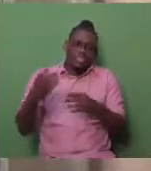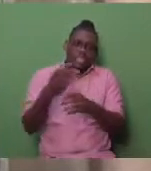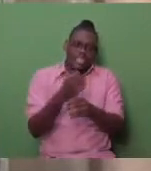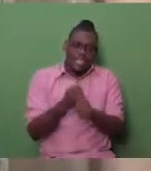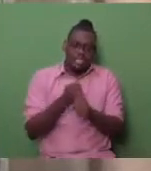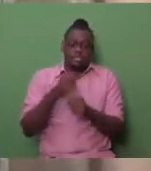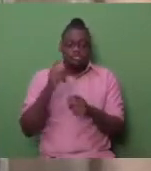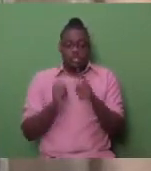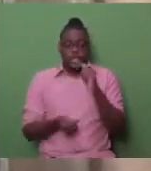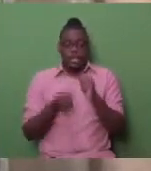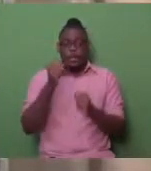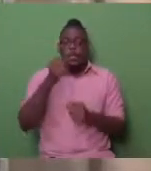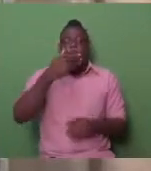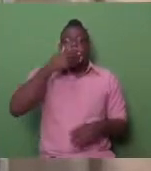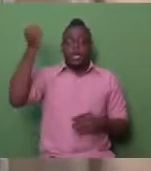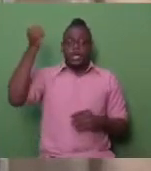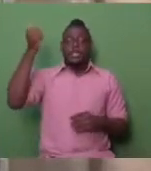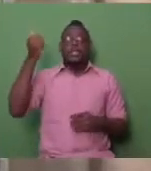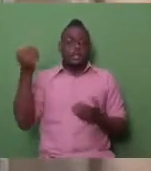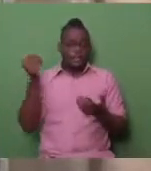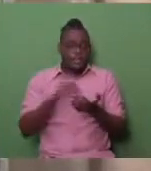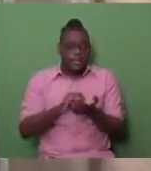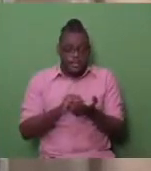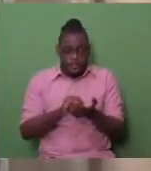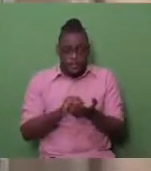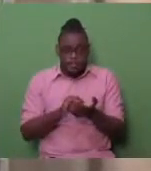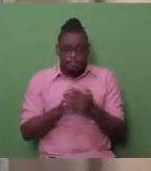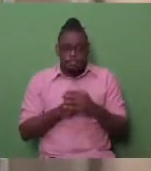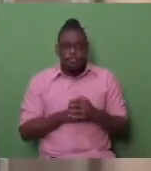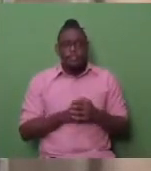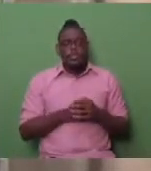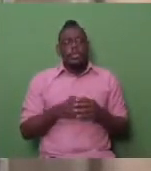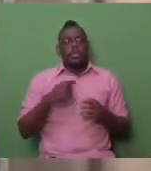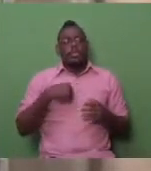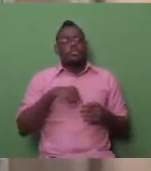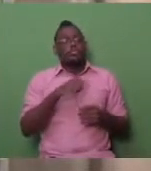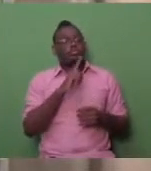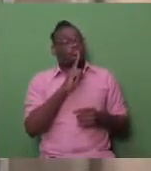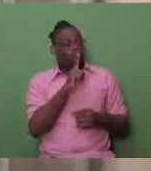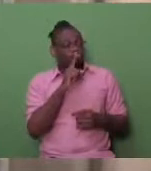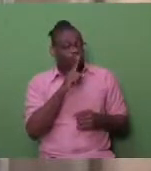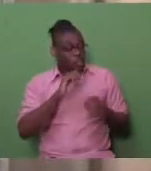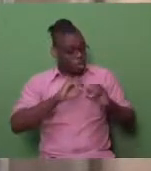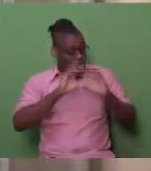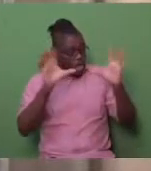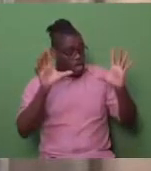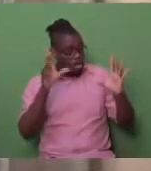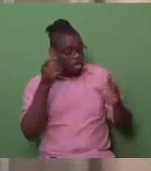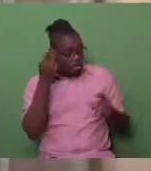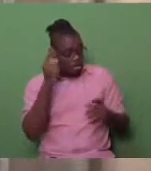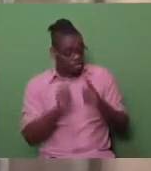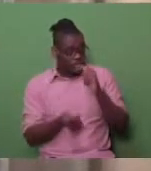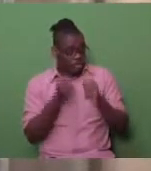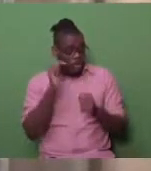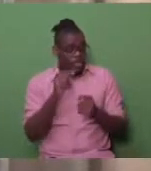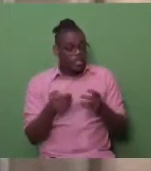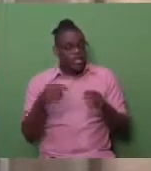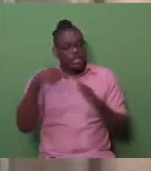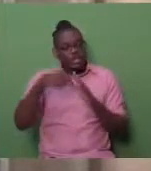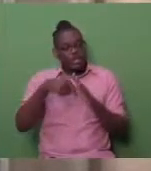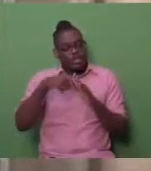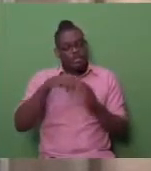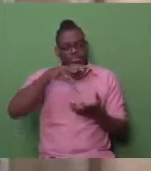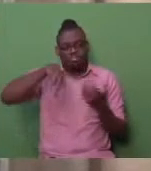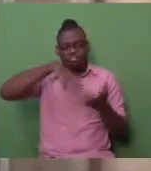It is clear that our country is in a deep crisis. It is also clear that this government does not have a clue how to manage the economy